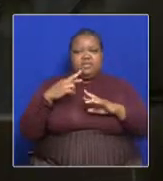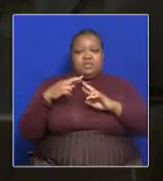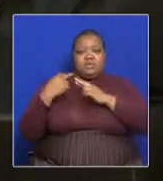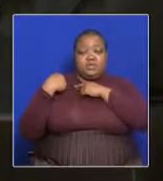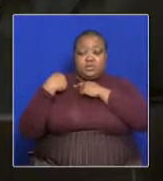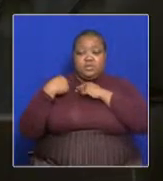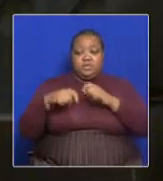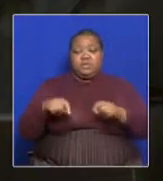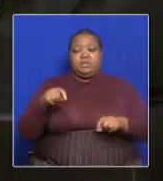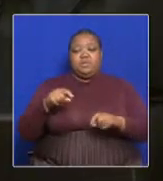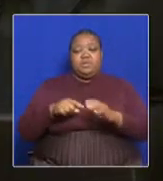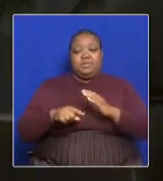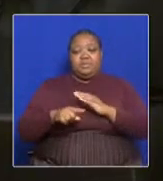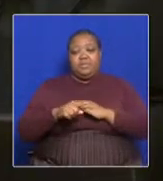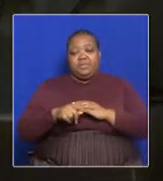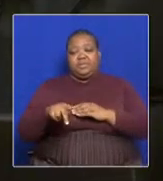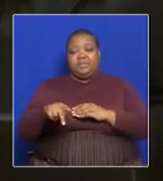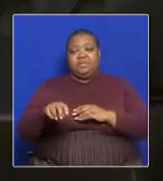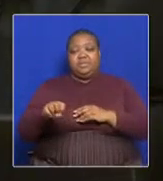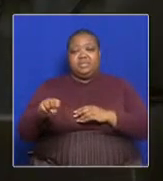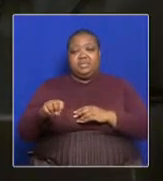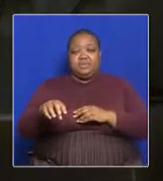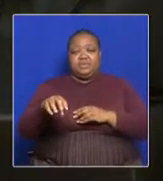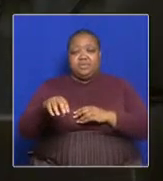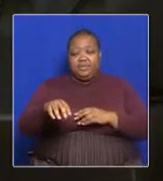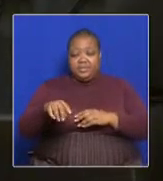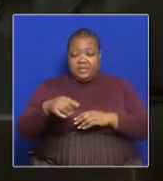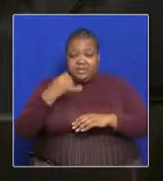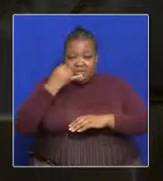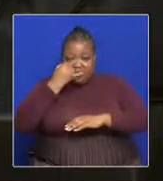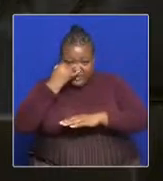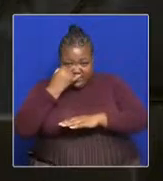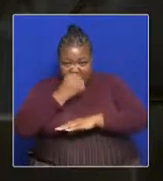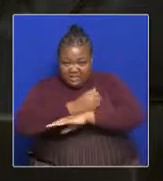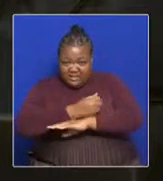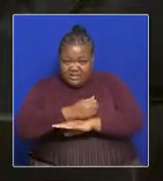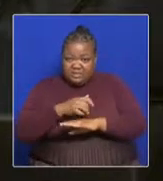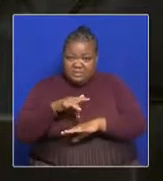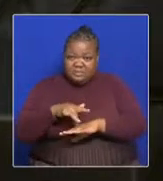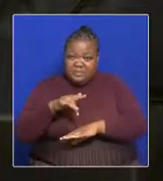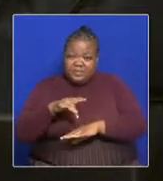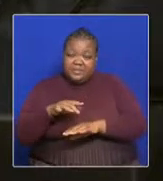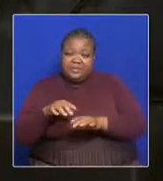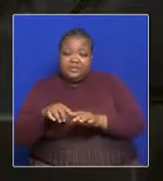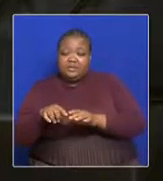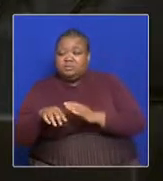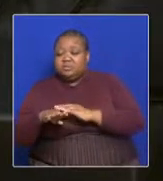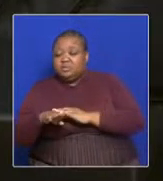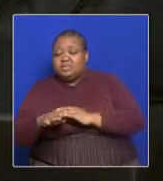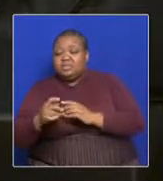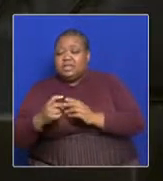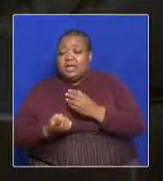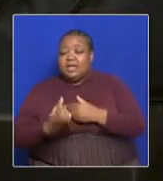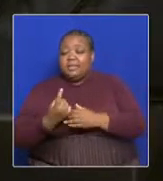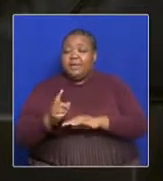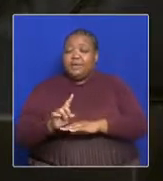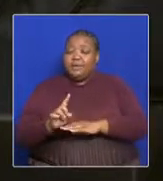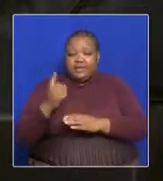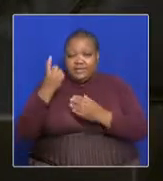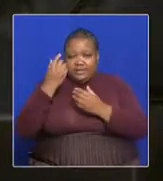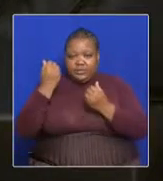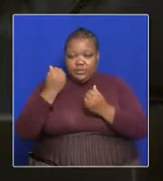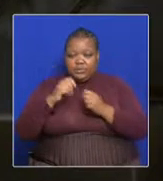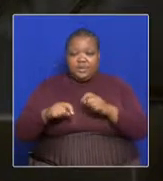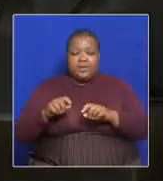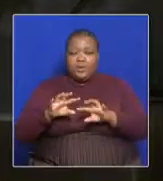Port Shepstone dealing with these exhibits. I know you say you don't know what happened, but everyone is dealing with these